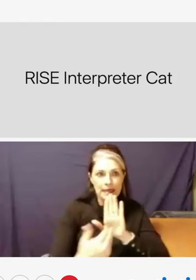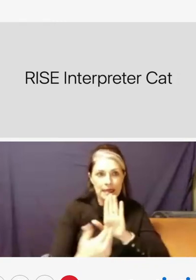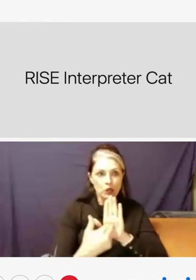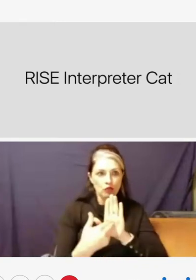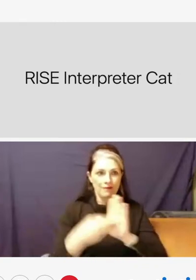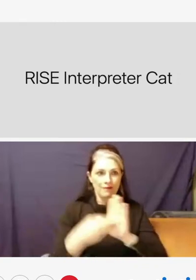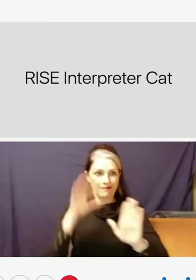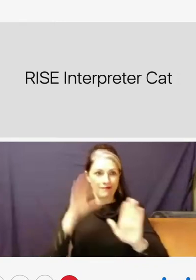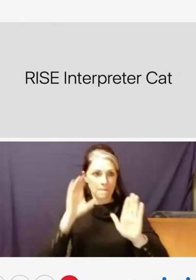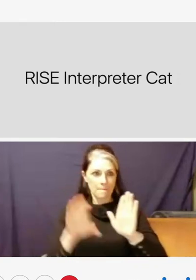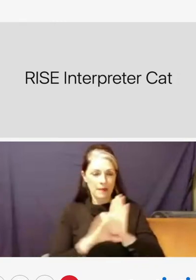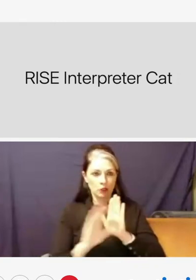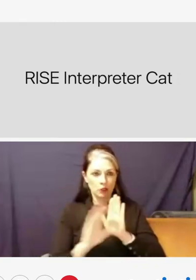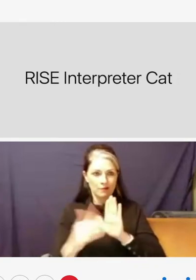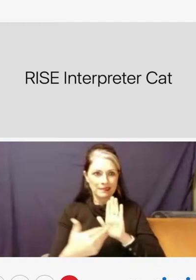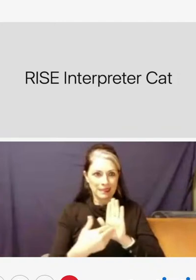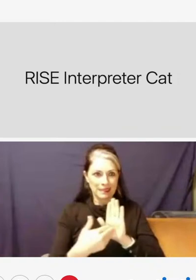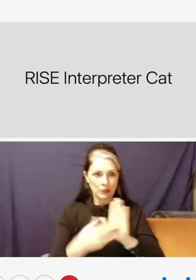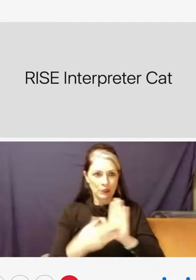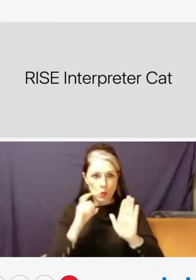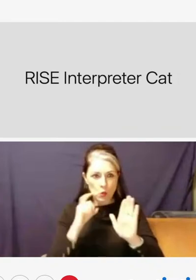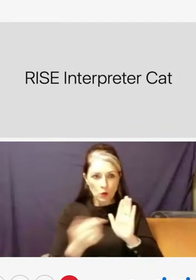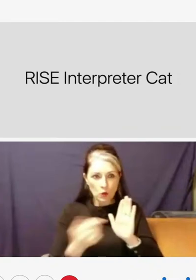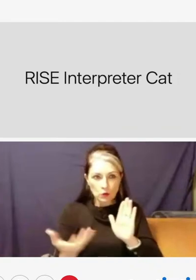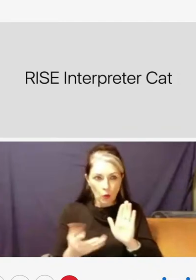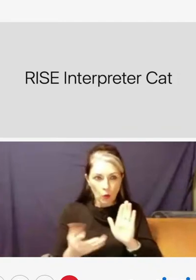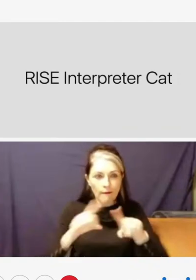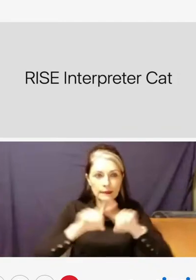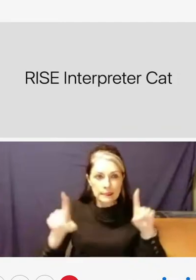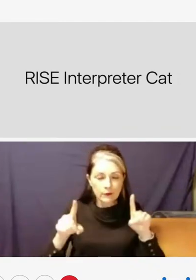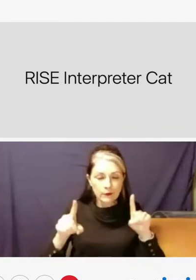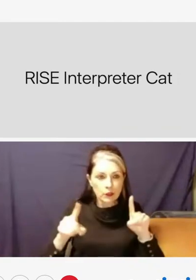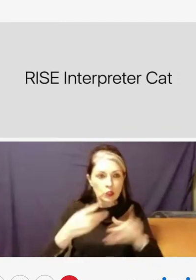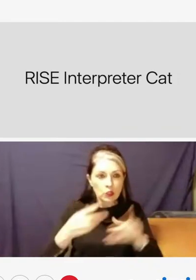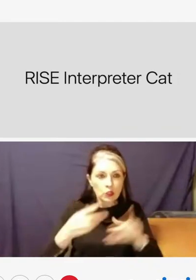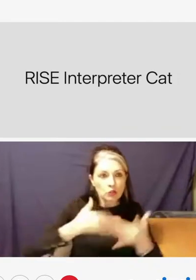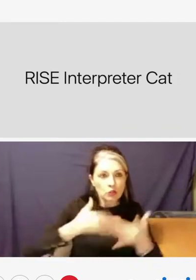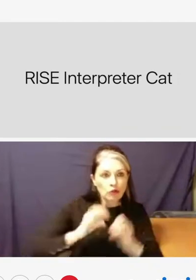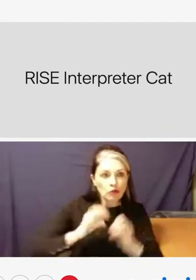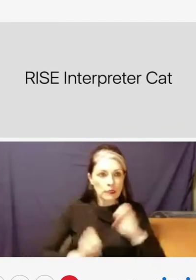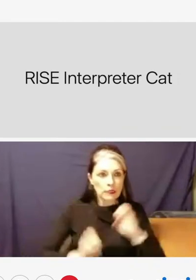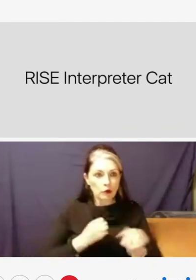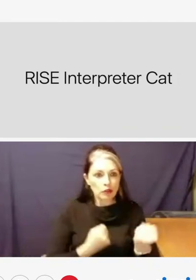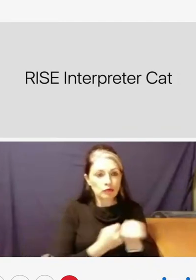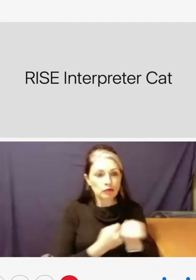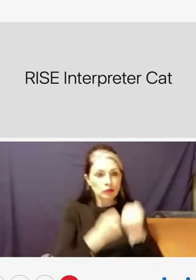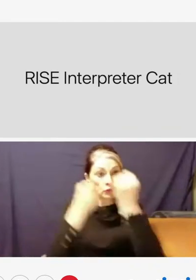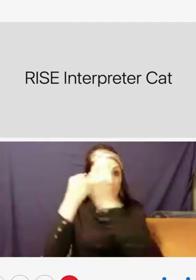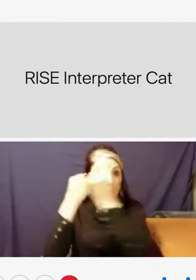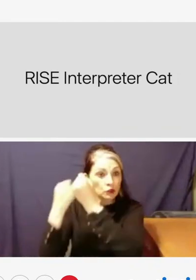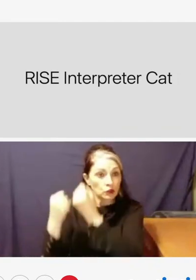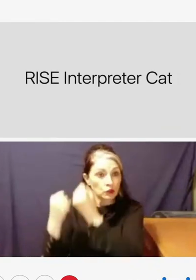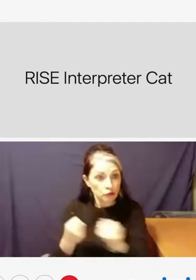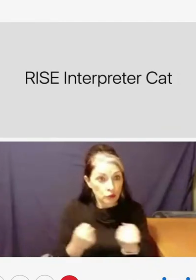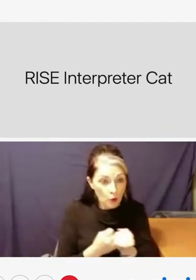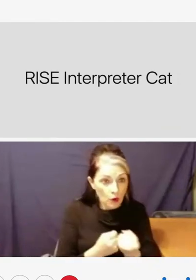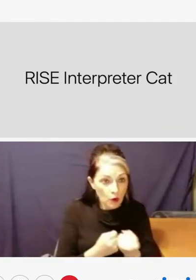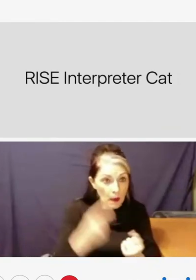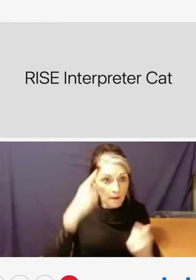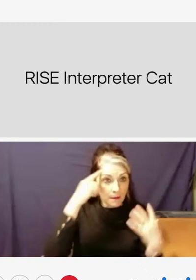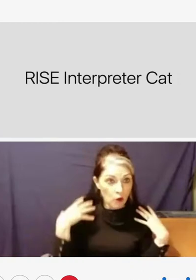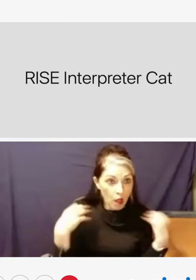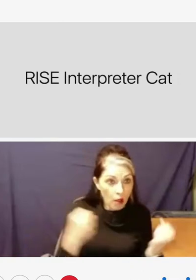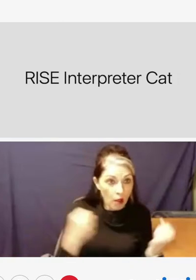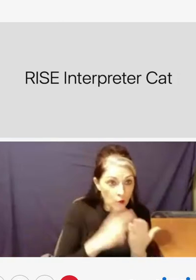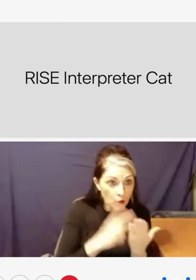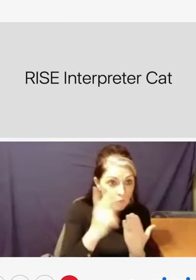I want you to notice all of the different social and emotional supports that we have put together for our students from our mental health program to